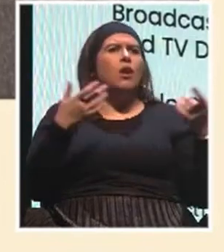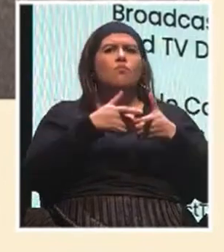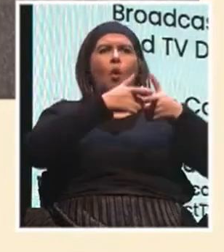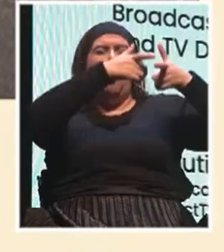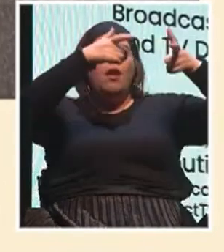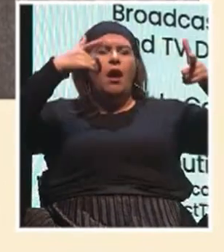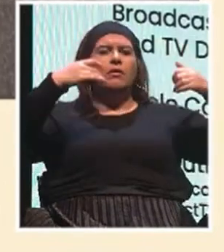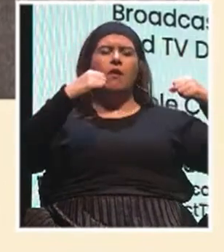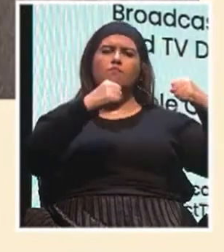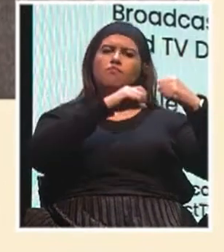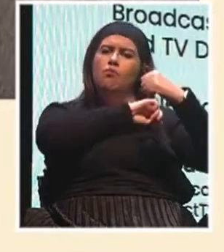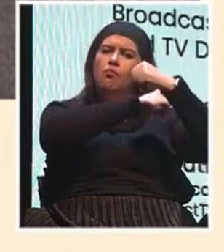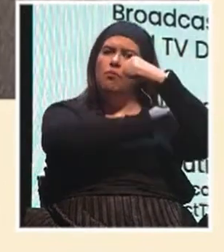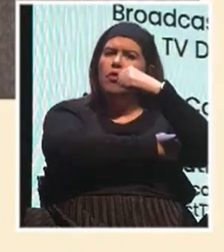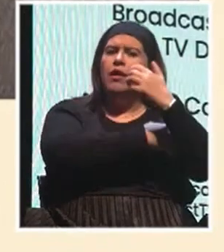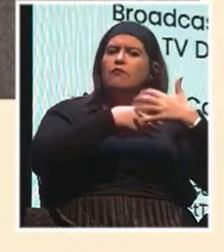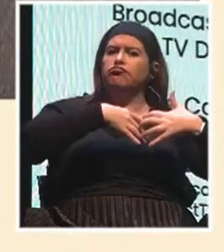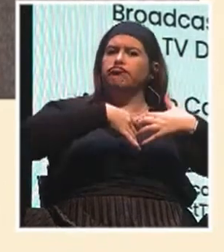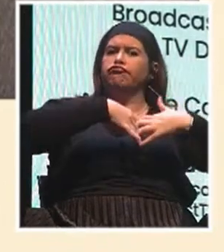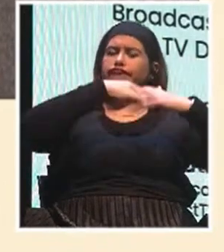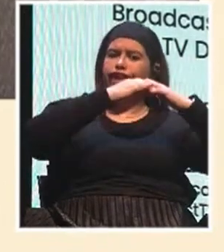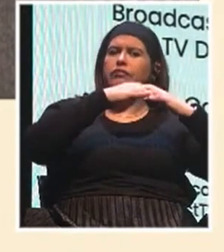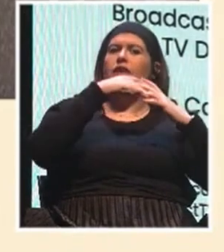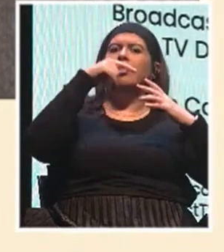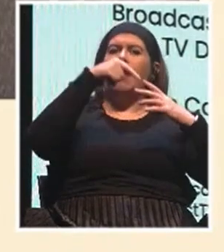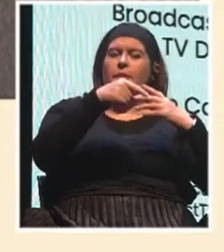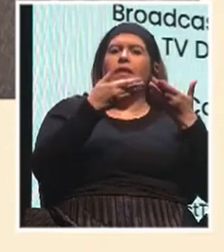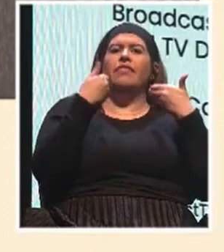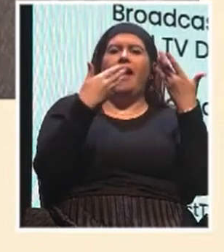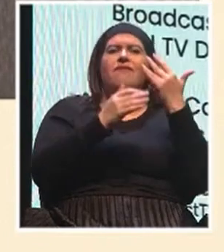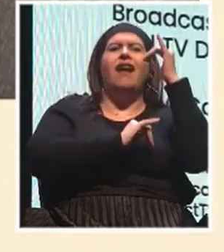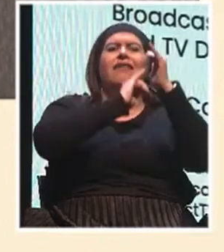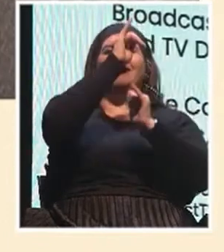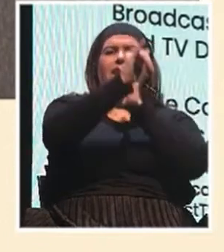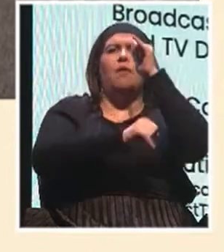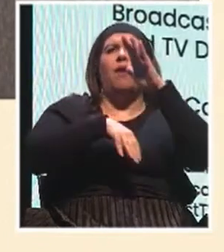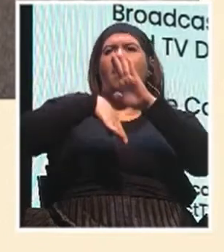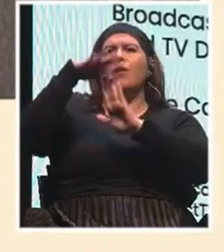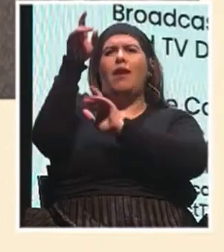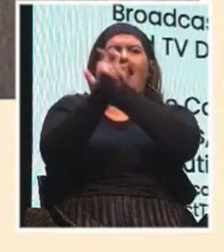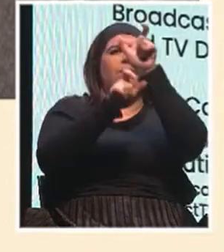powerful. They also are the internet providers for a lot of the United States. It's probably the same here in Chile.